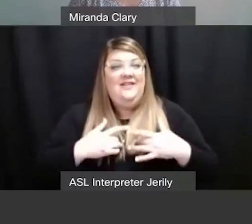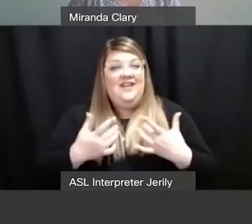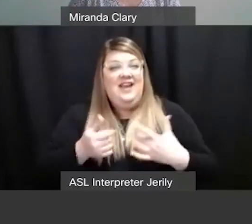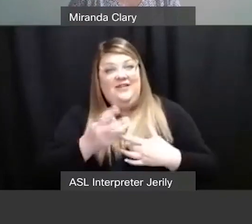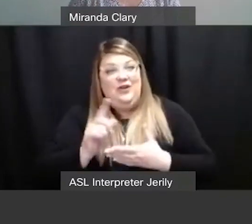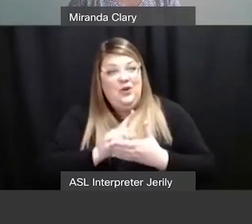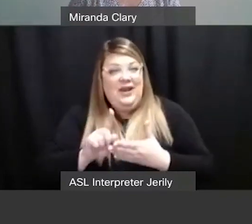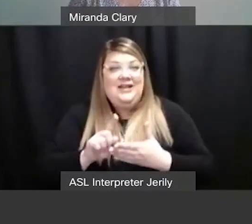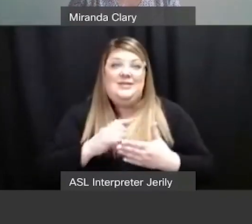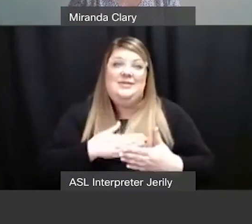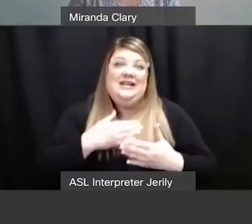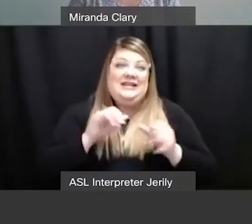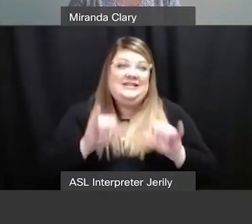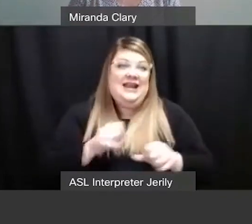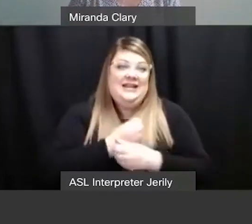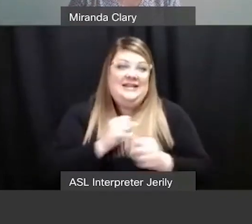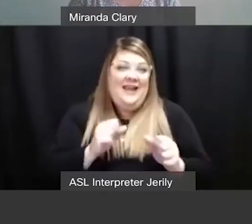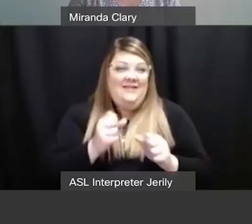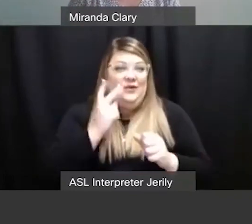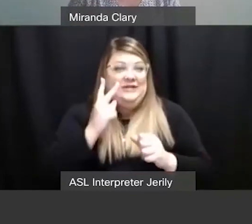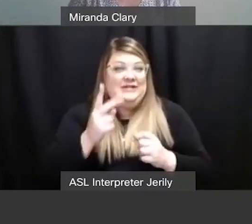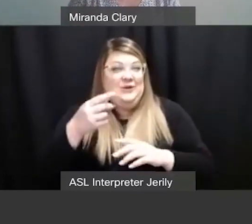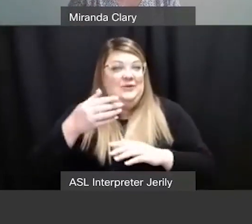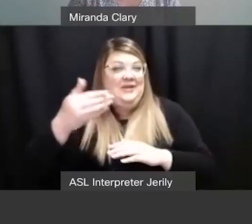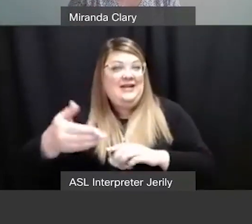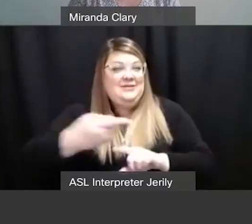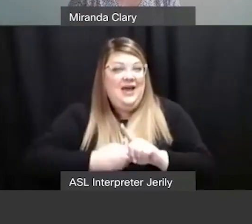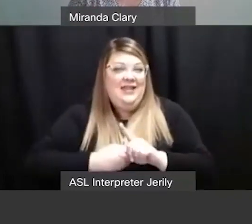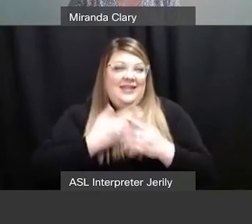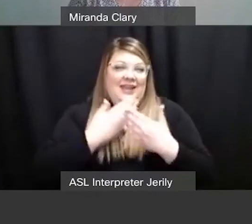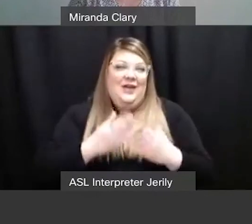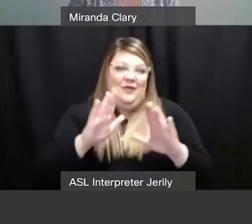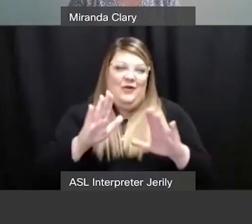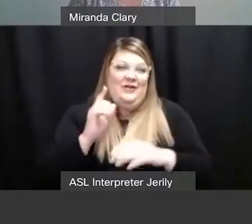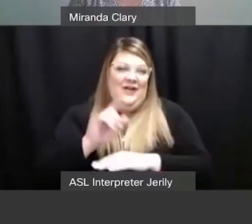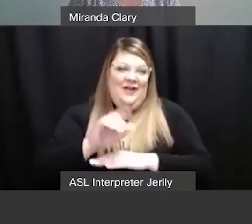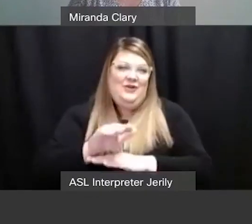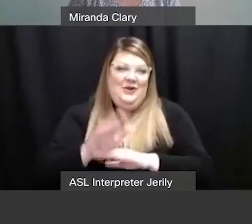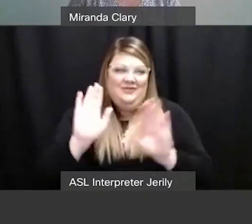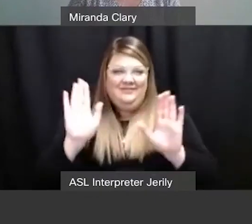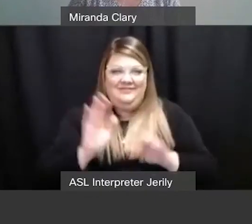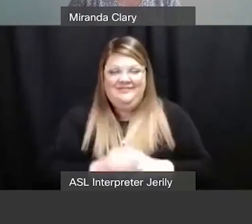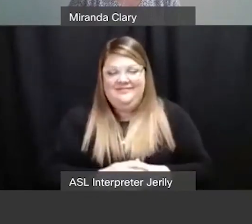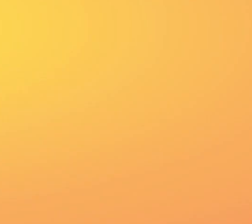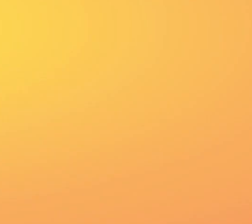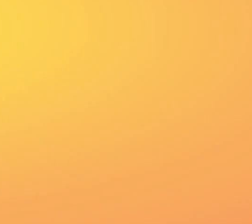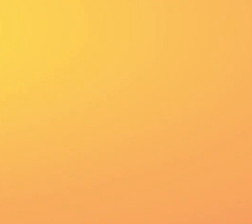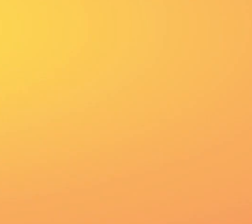you all please stay safe and hope to see you next month. Thank you all and have a wonderful afternoon. Thanks.